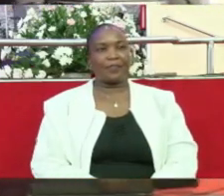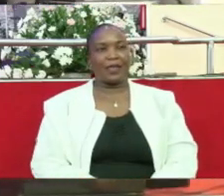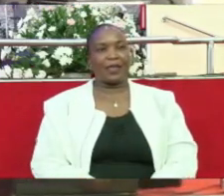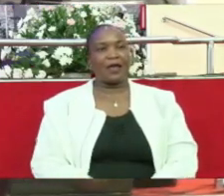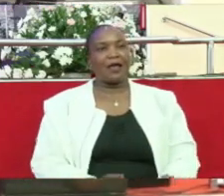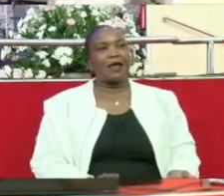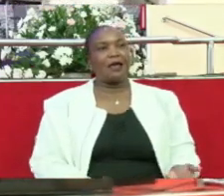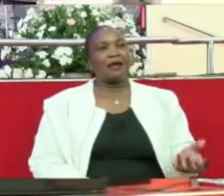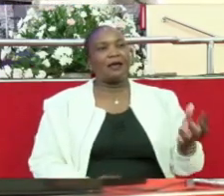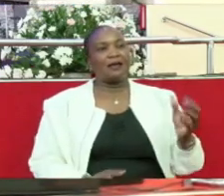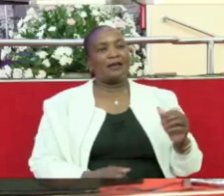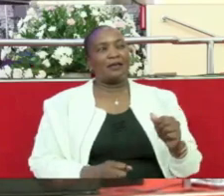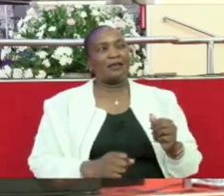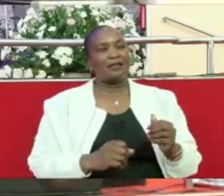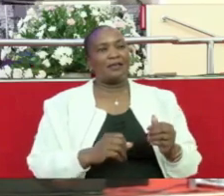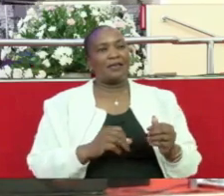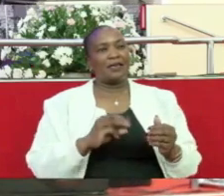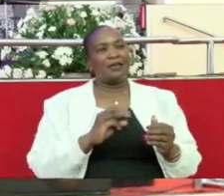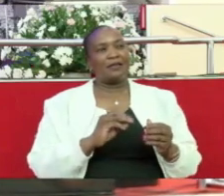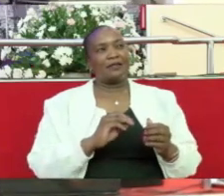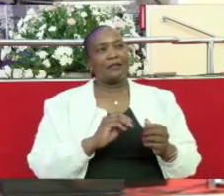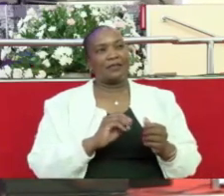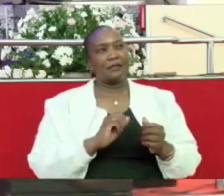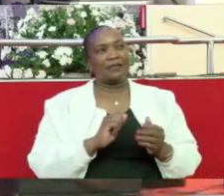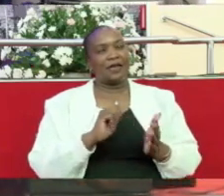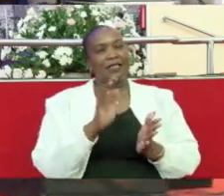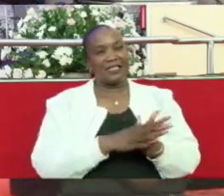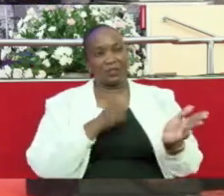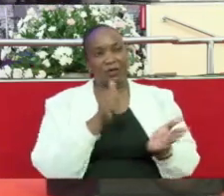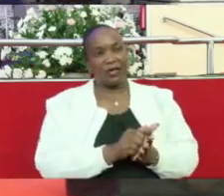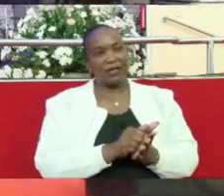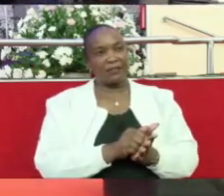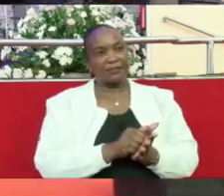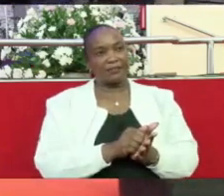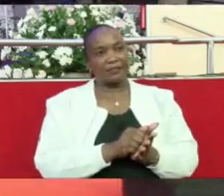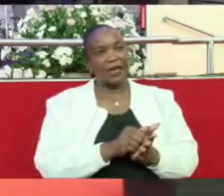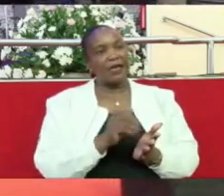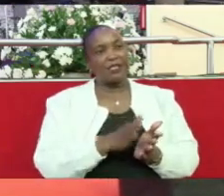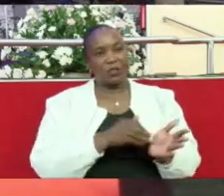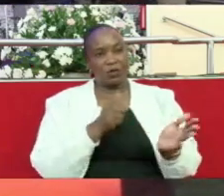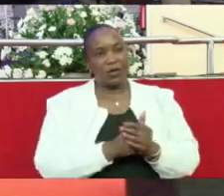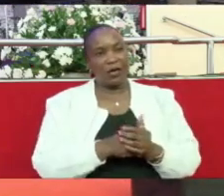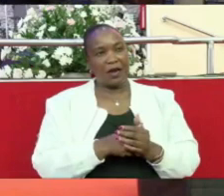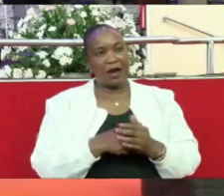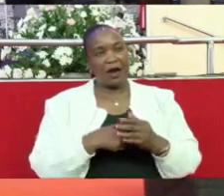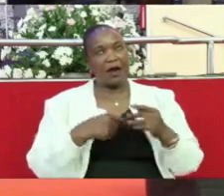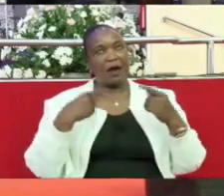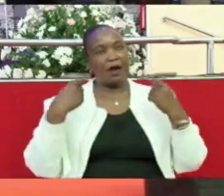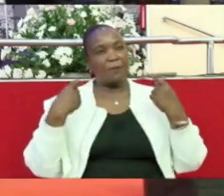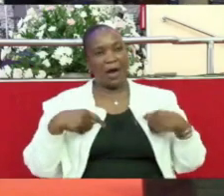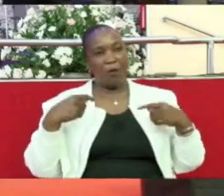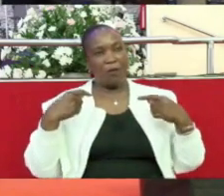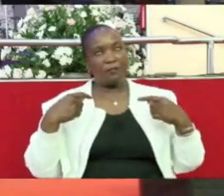neno linaposumia kuvuta chini. It is symbolizes there is something that is above you. Inamaanisha kwamba pana kitu ambacho there